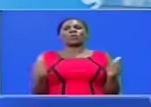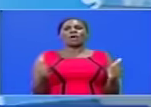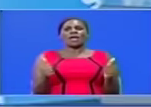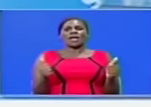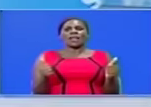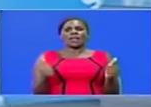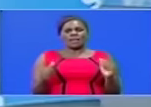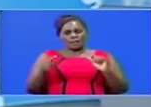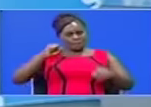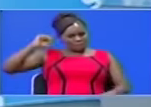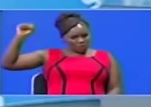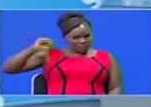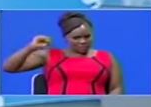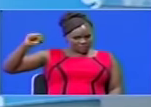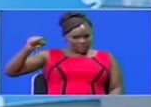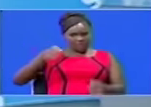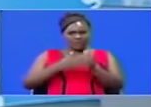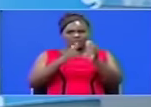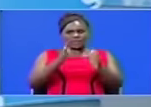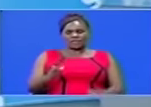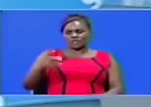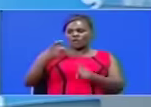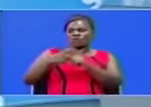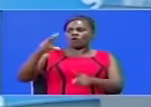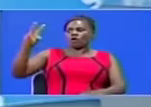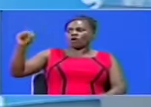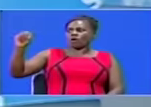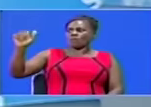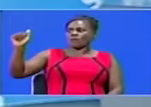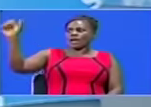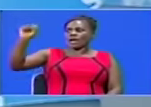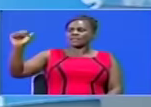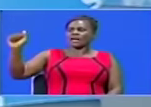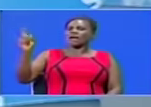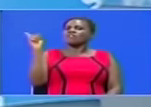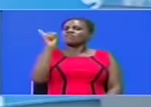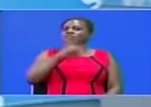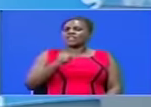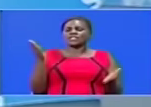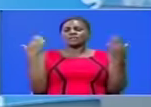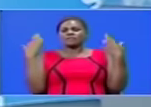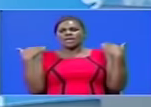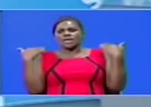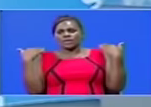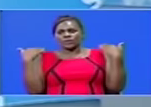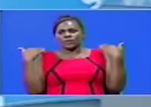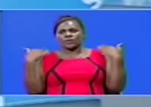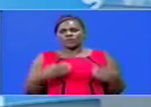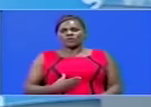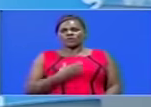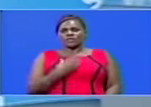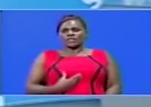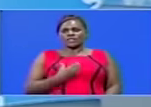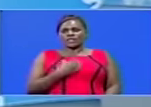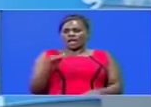All right, let's now get into politics. Leaders from the National Super Alliance concluded their two-day tour of the Meru and Tharaka-Nithi regions,